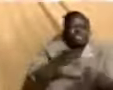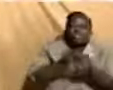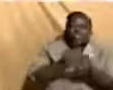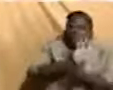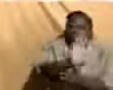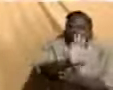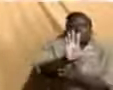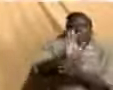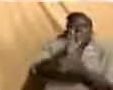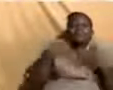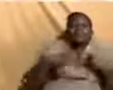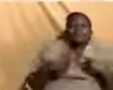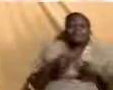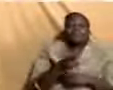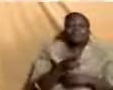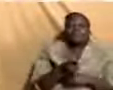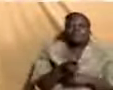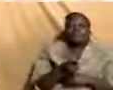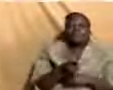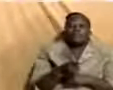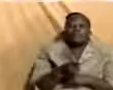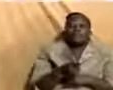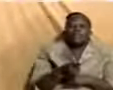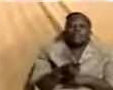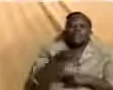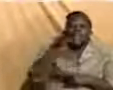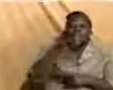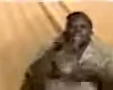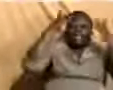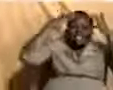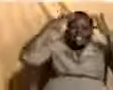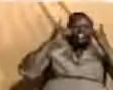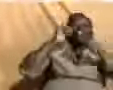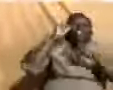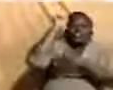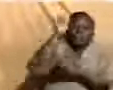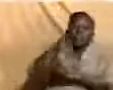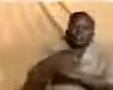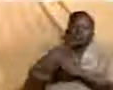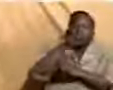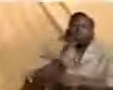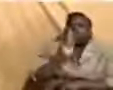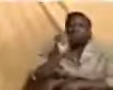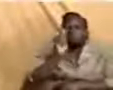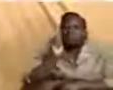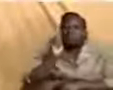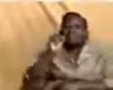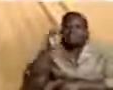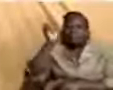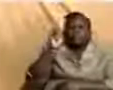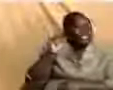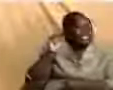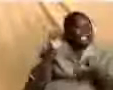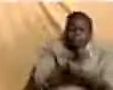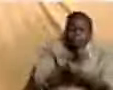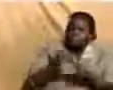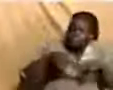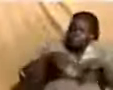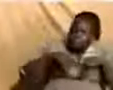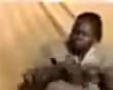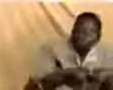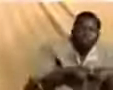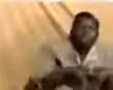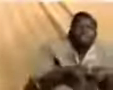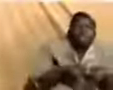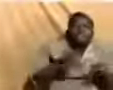act beyond the authority we gave you. So Bellevue decision is wrong. Uhuru Kenyatta as president cannot rely on that in an effort